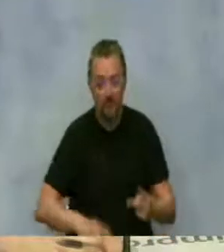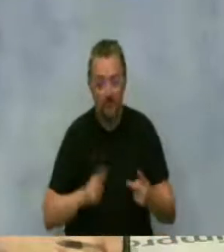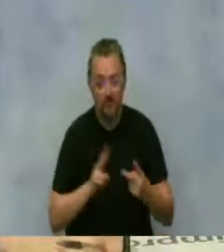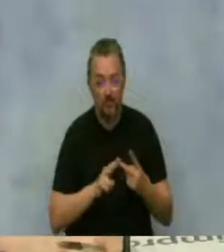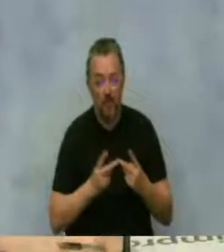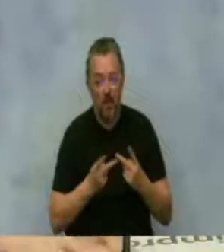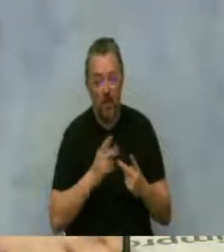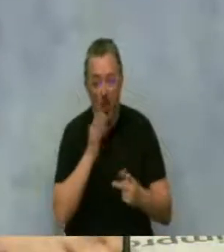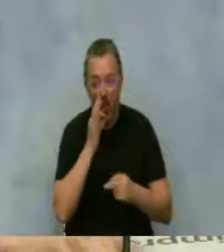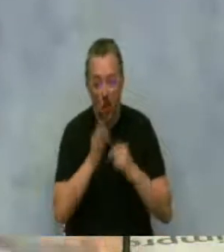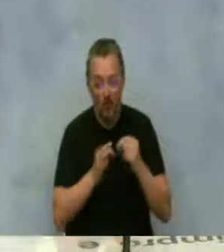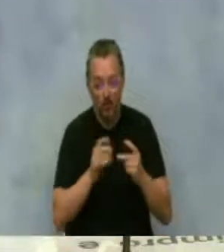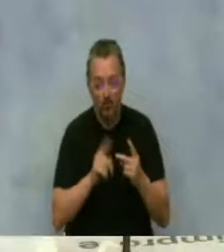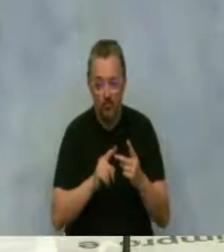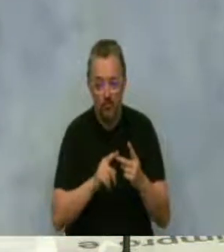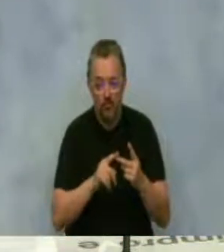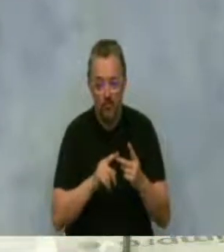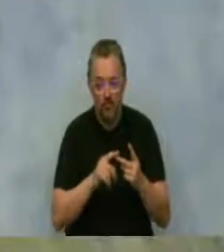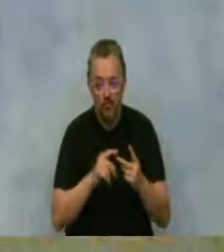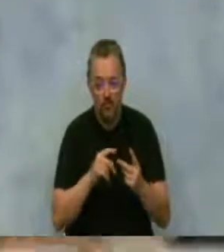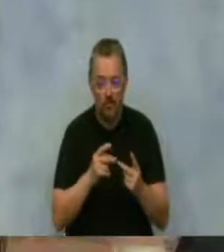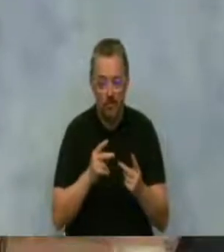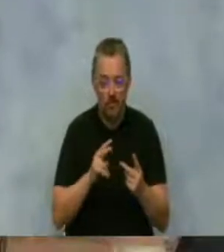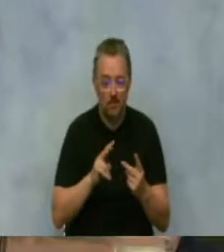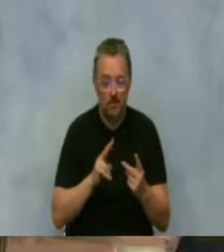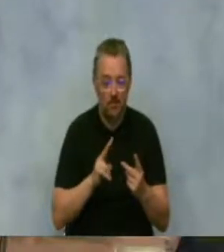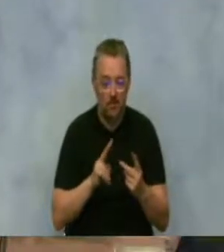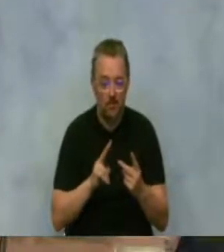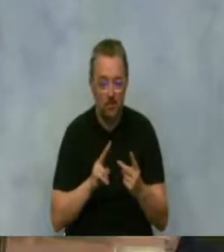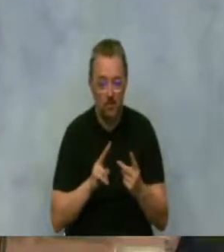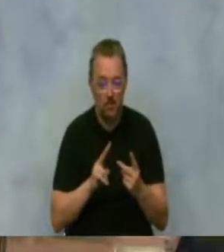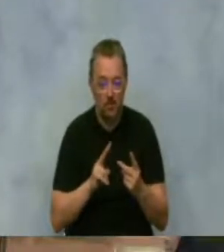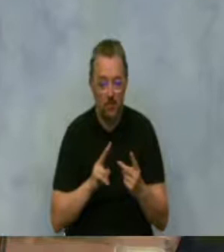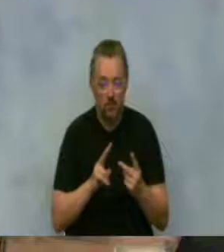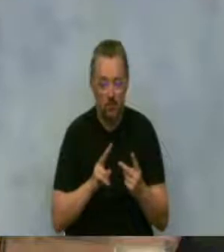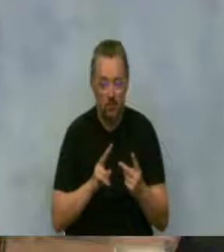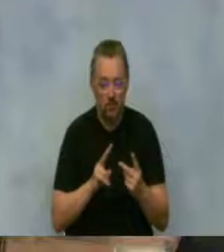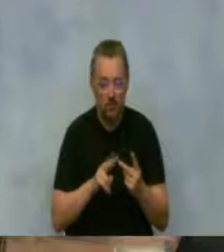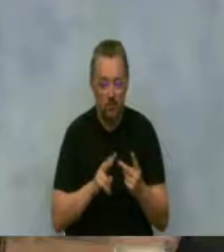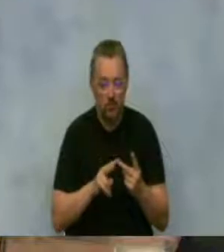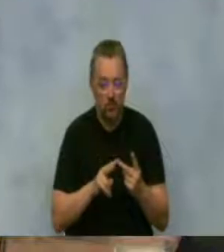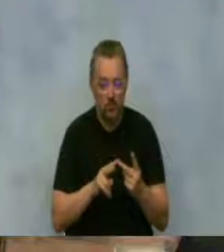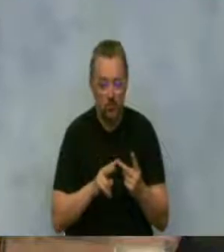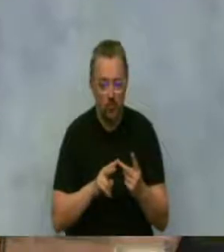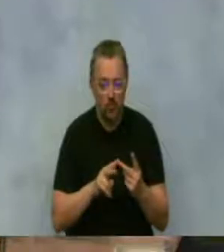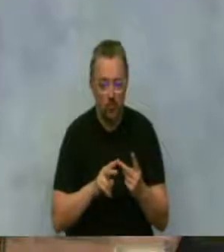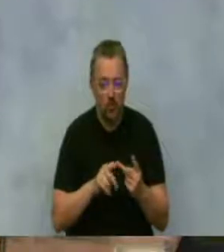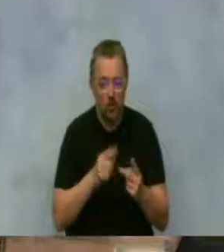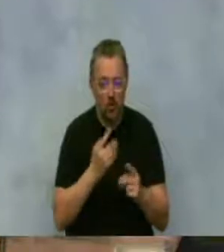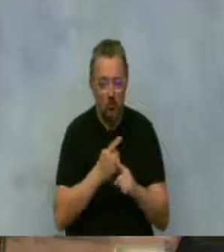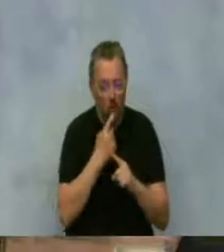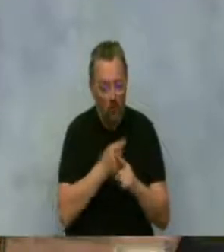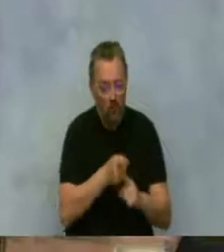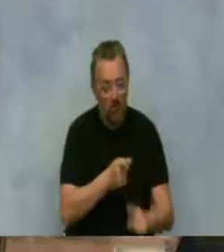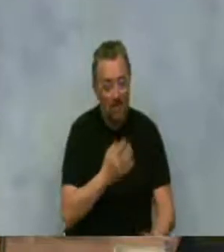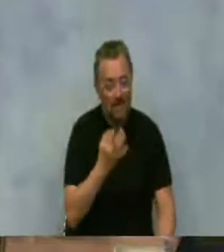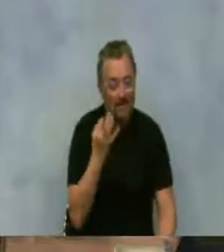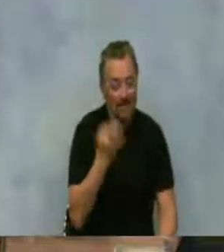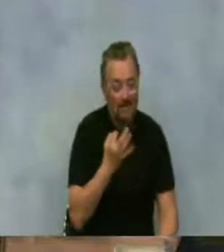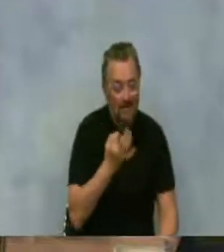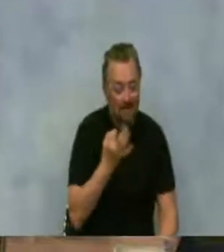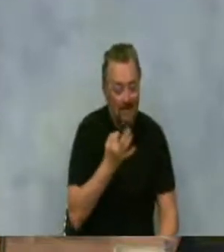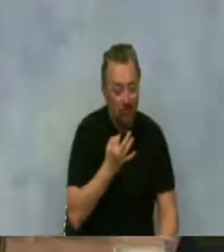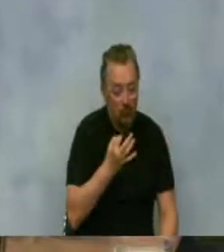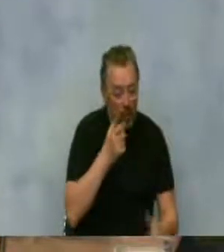another question. It was a two-part question, really. It was about the flipping of the temporary